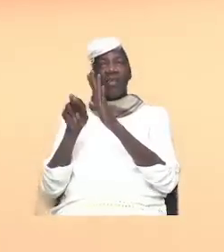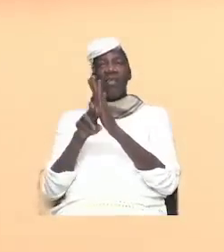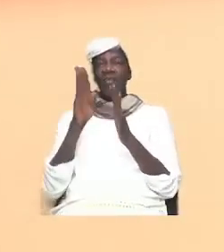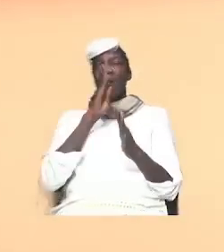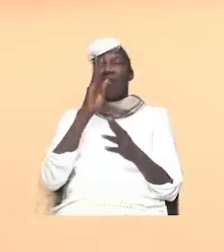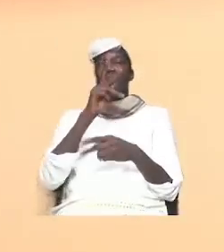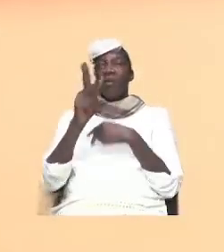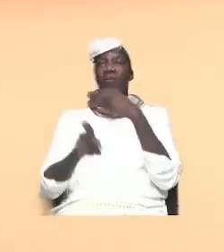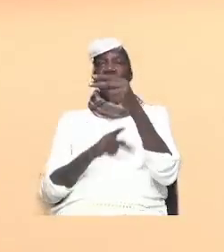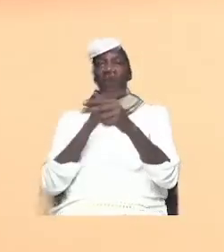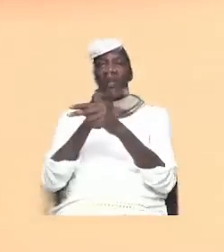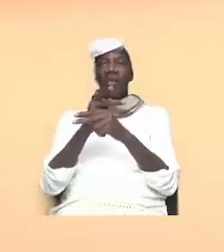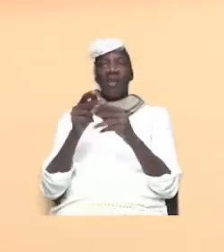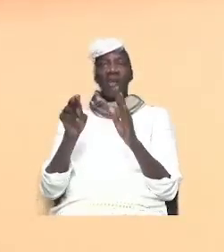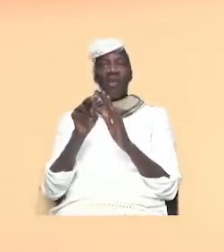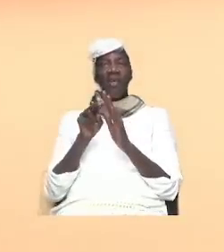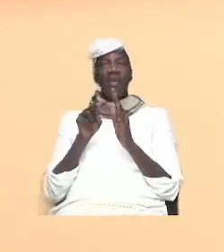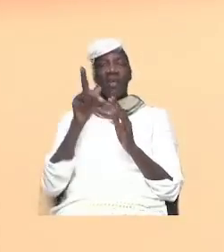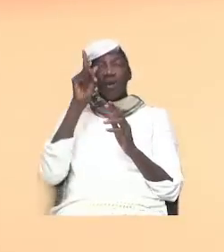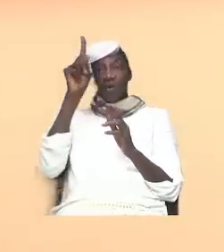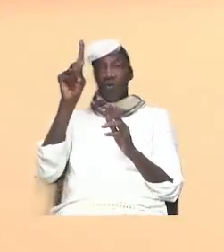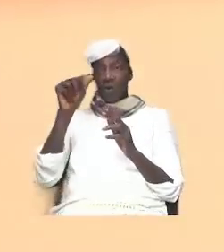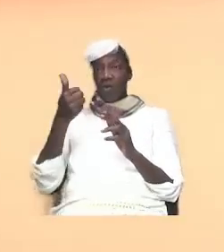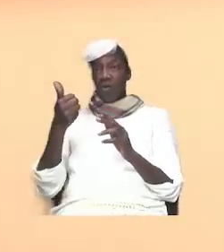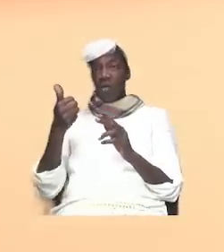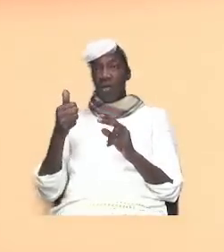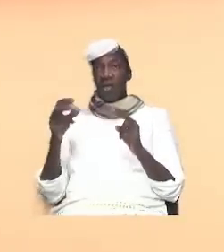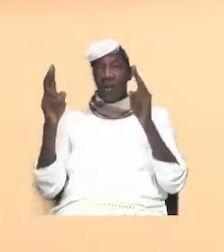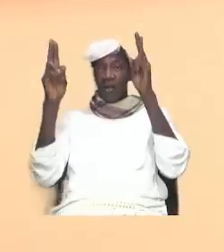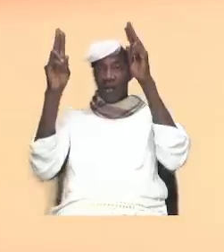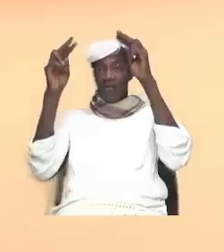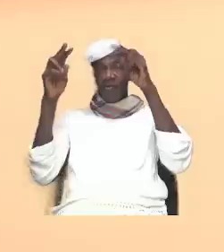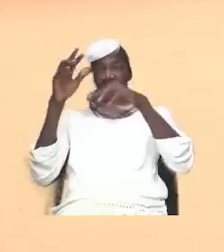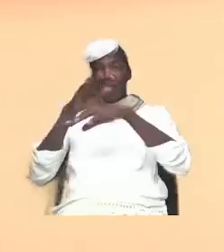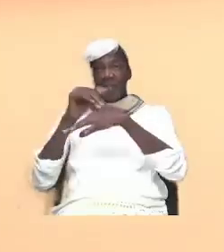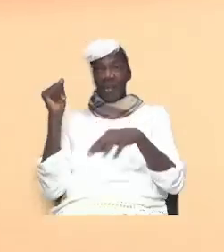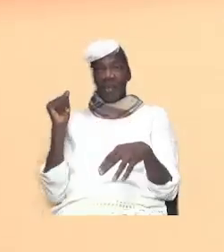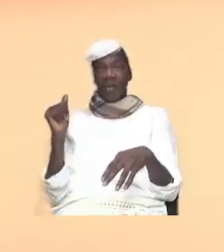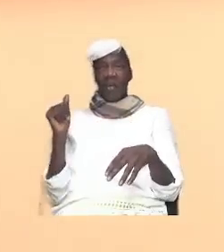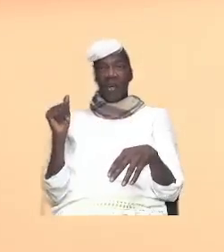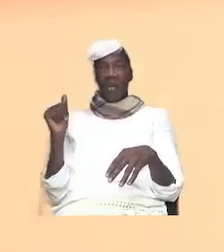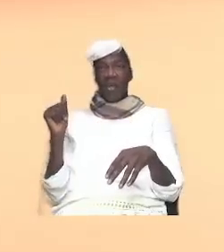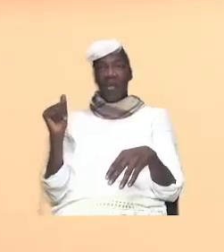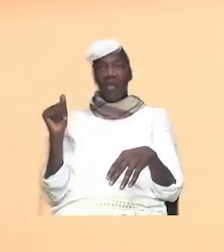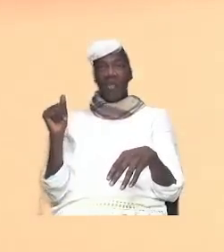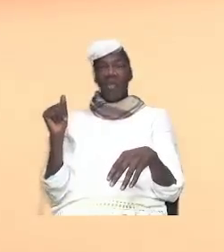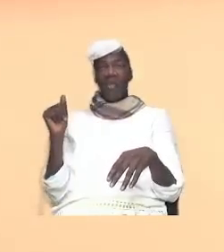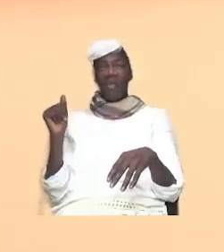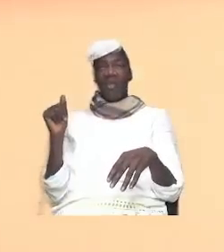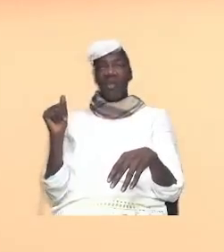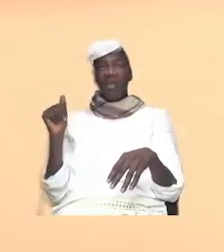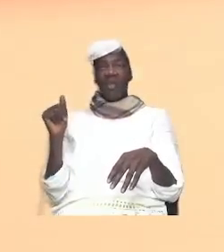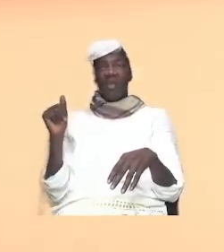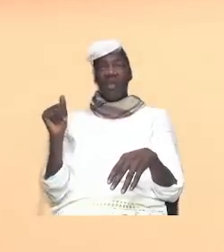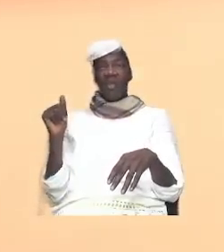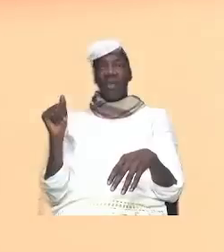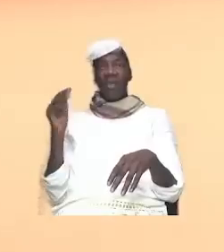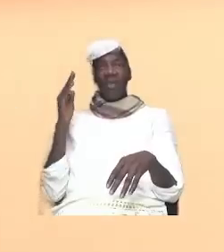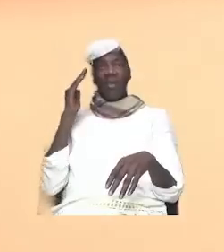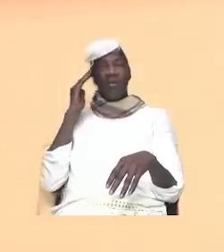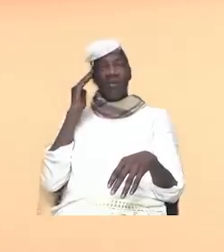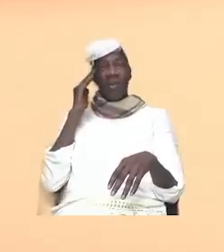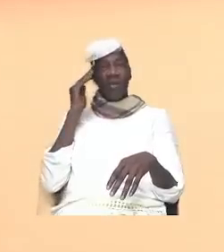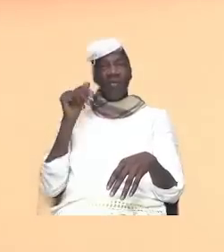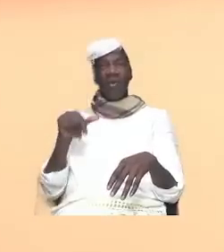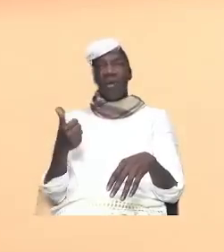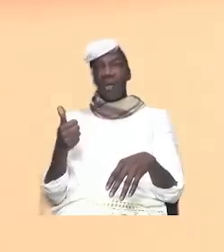kind one to another. Visit and call when we know not just our brethren but